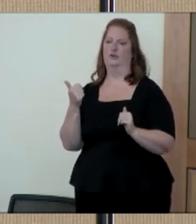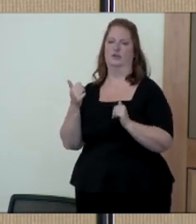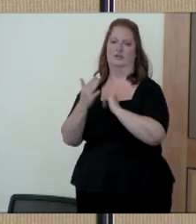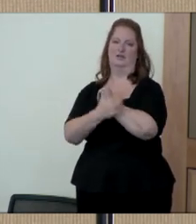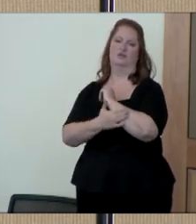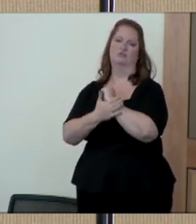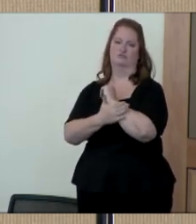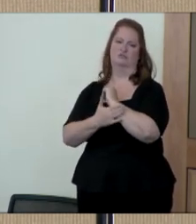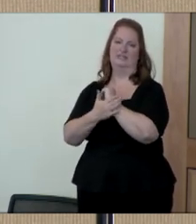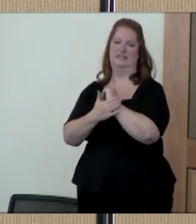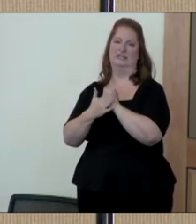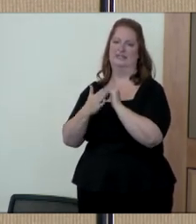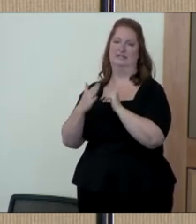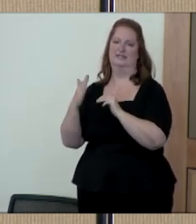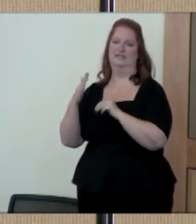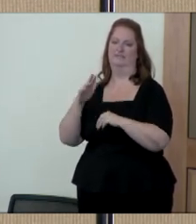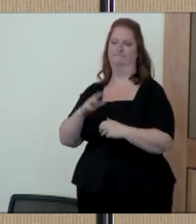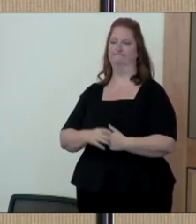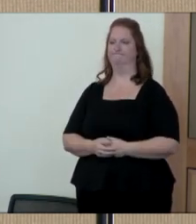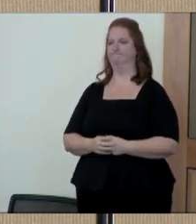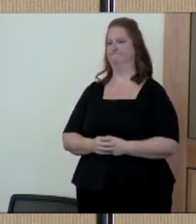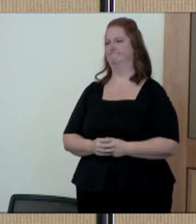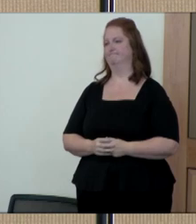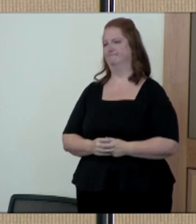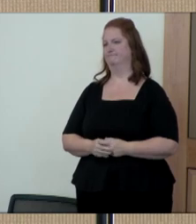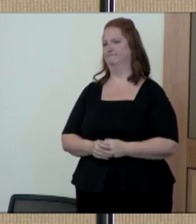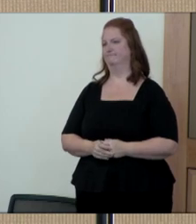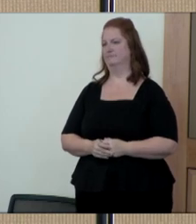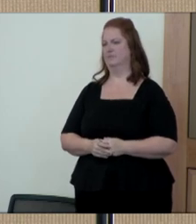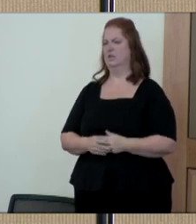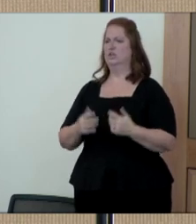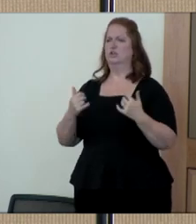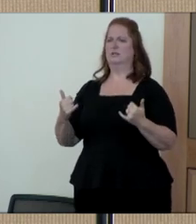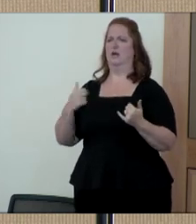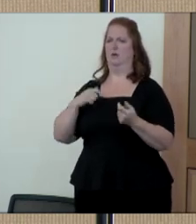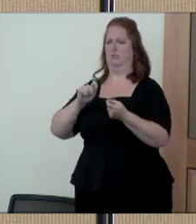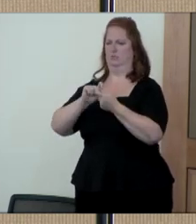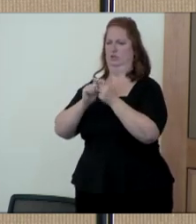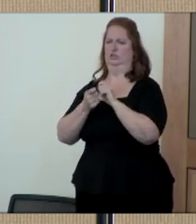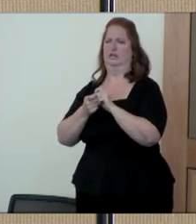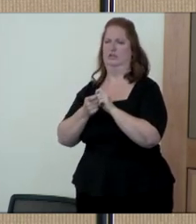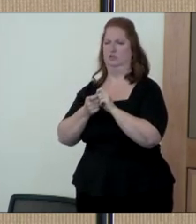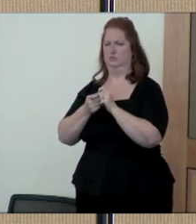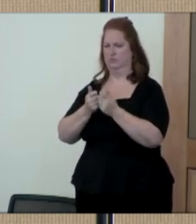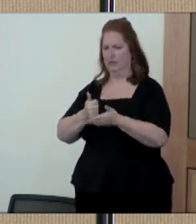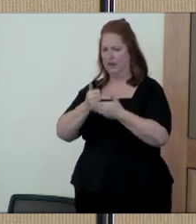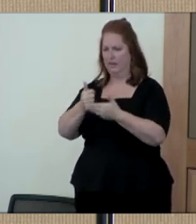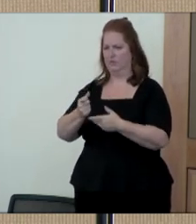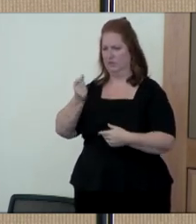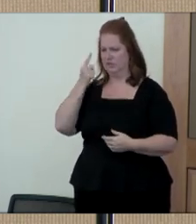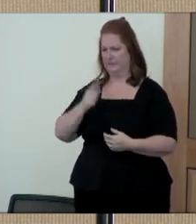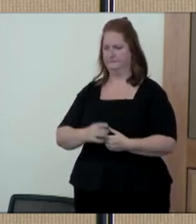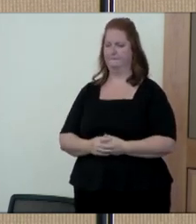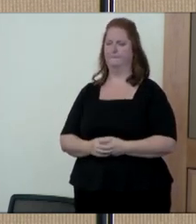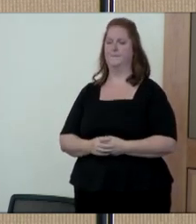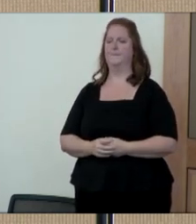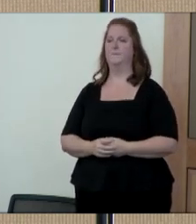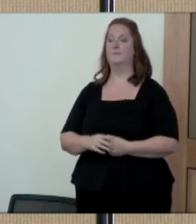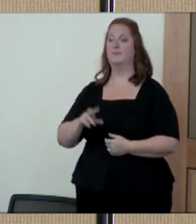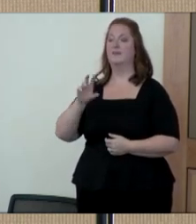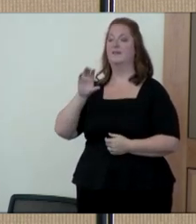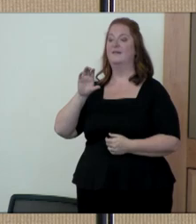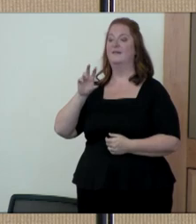other developed nation. So I'll frame this a little bit differently so that it makes sense to us. VCU will